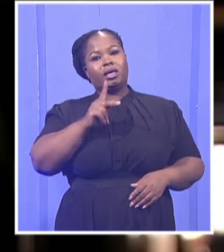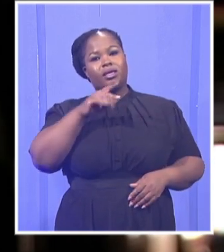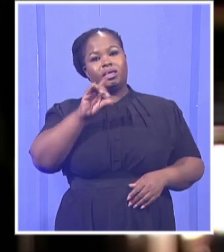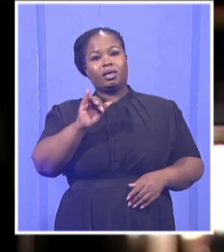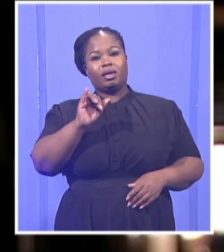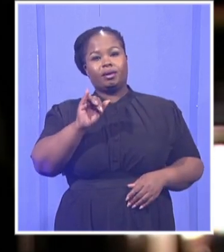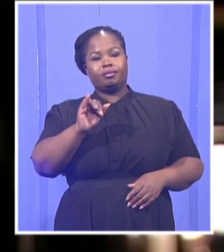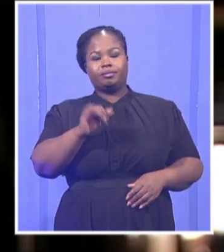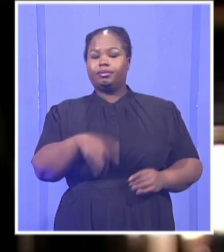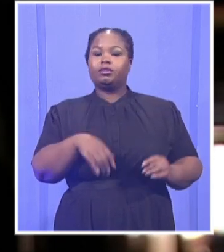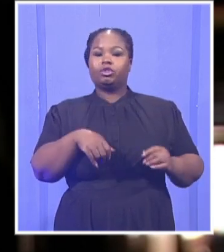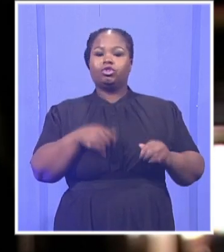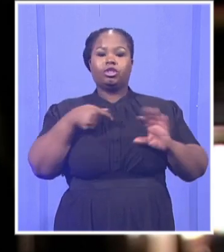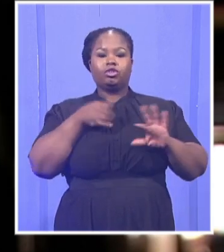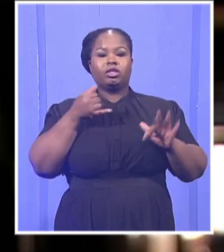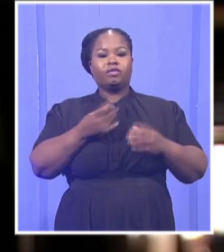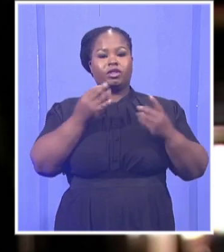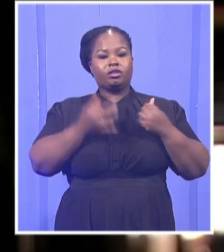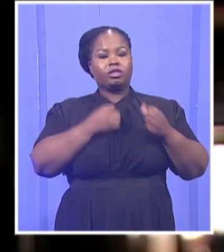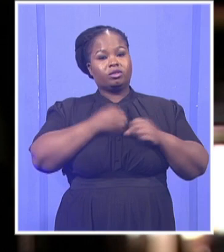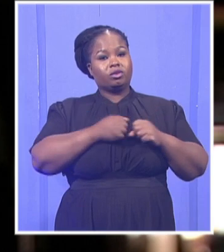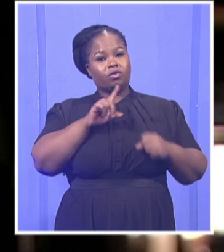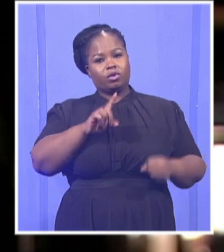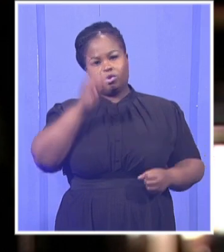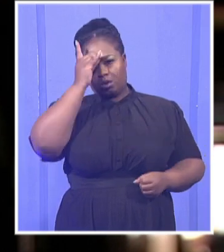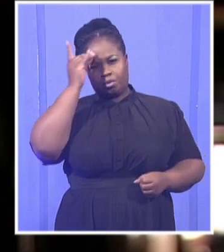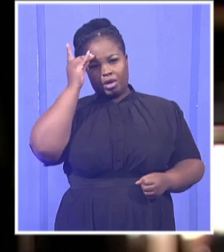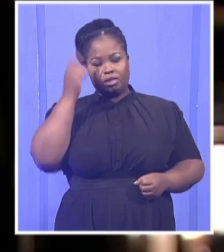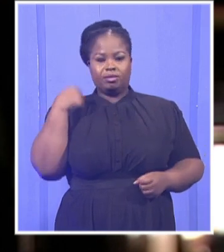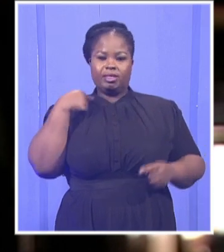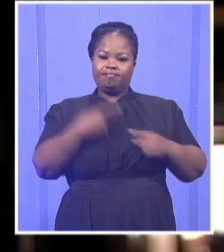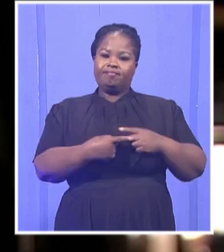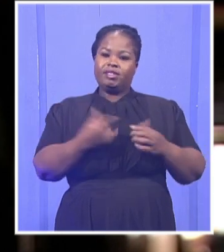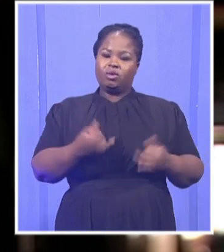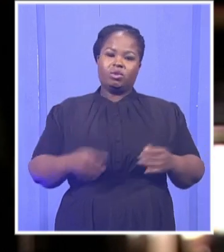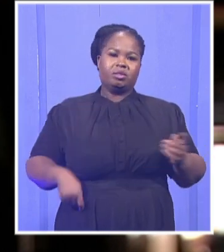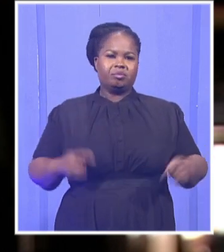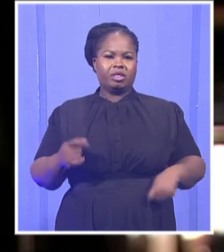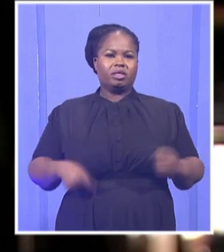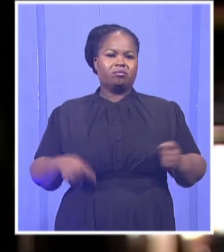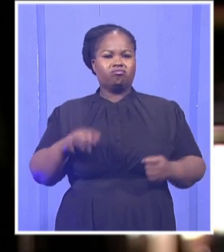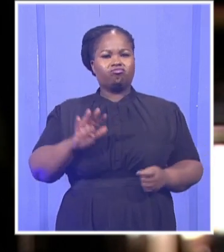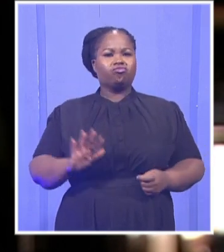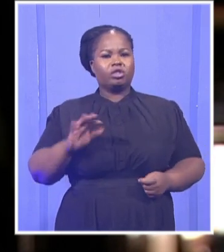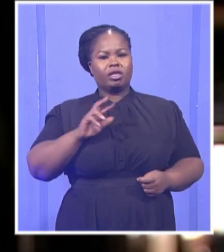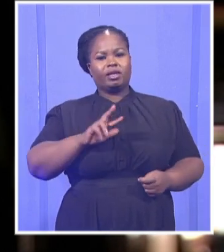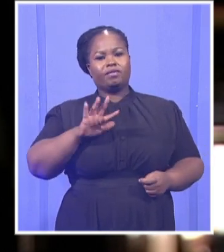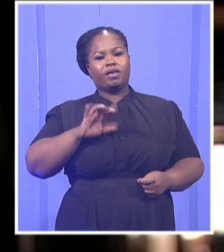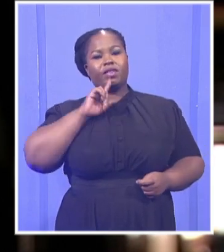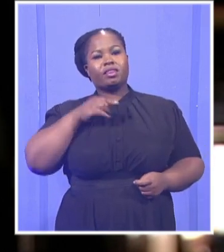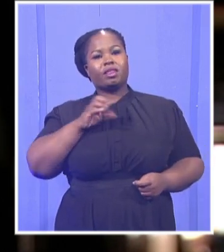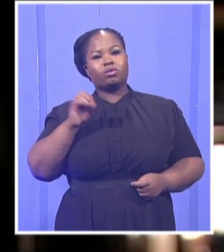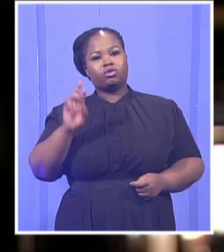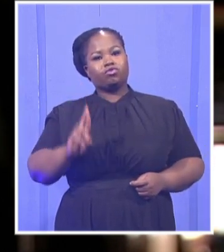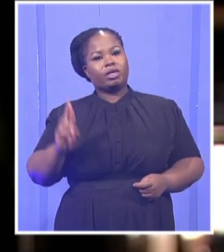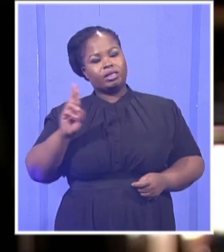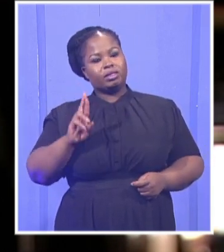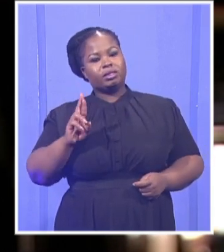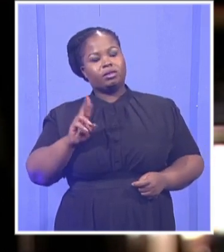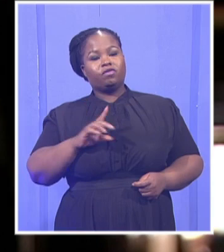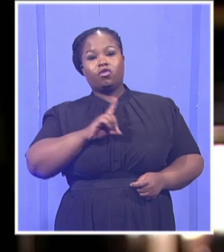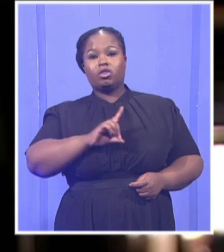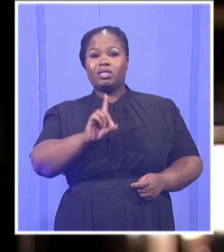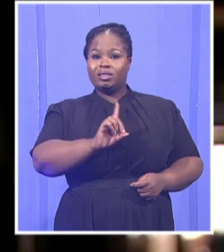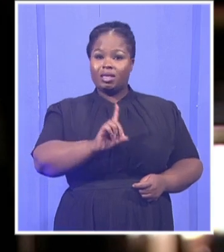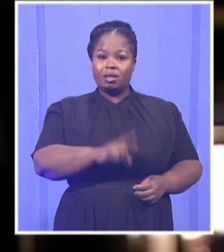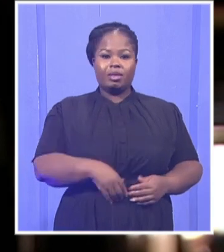date, our financial year started on the 1st of March, and year to date we spent in the vicinity of 85,000 Rand on diesel, and by